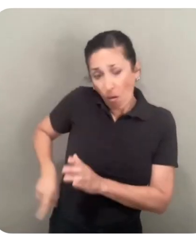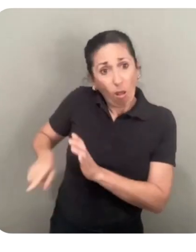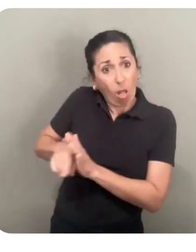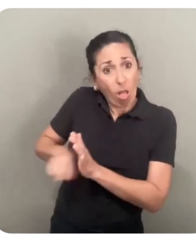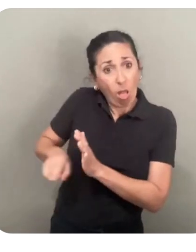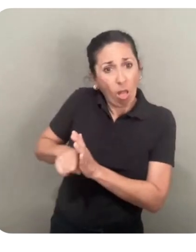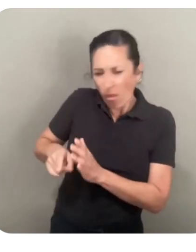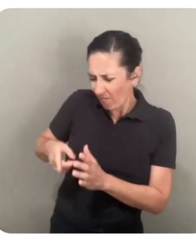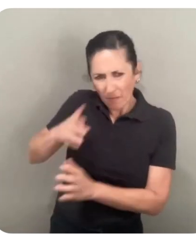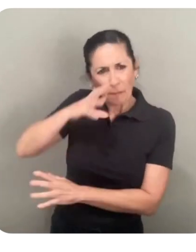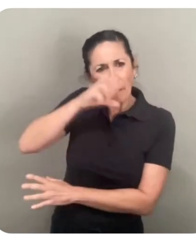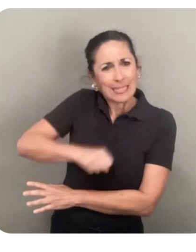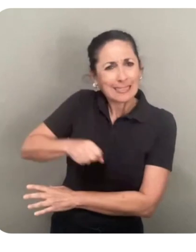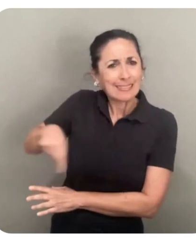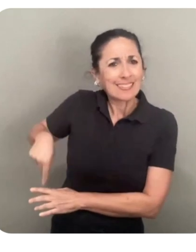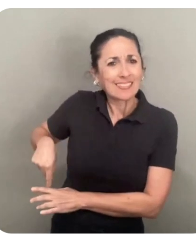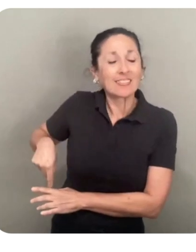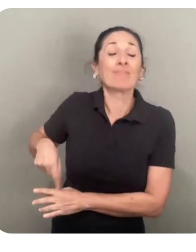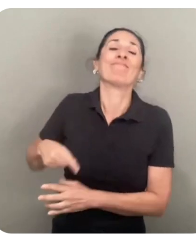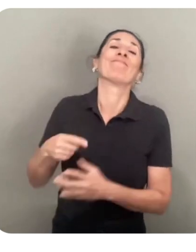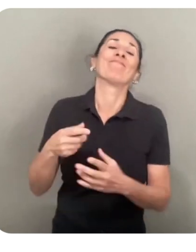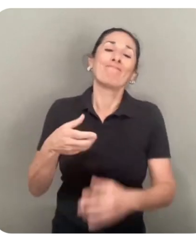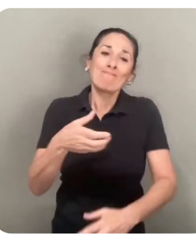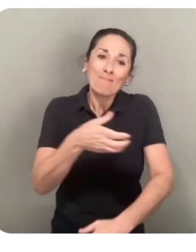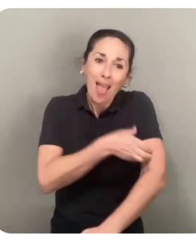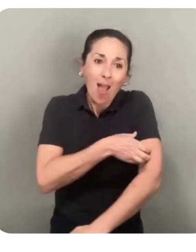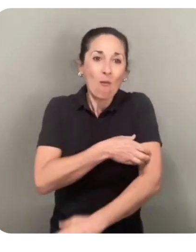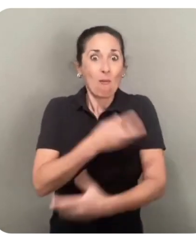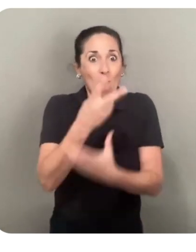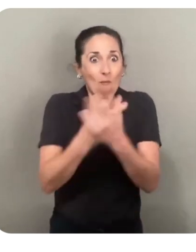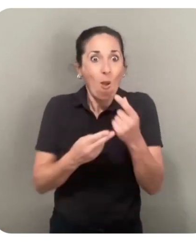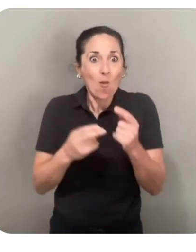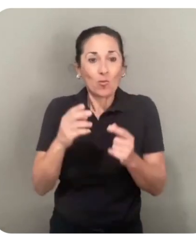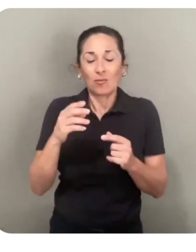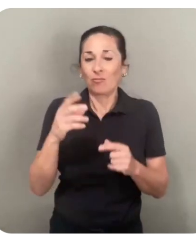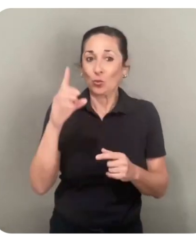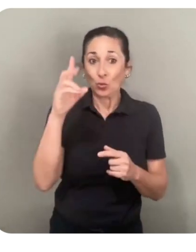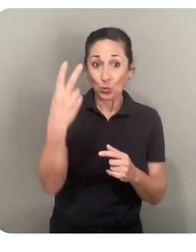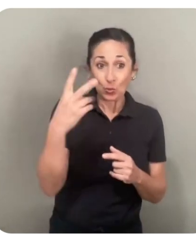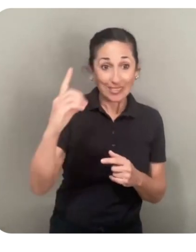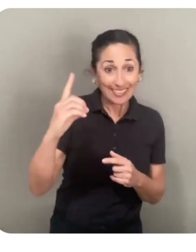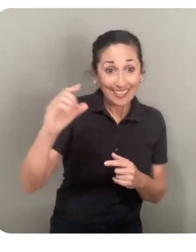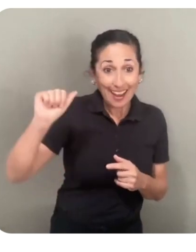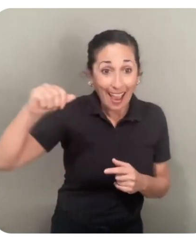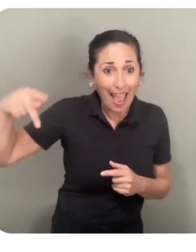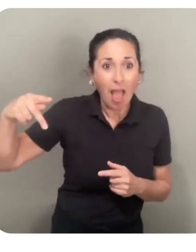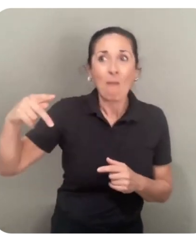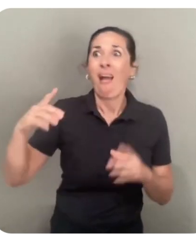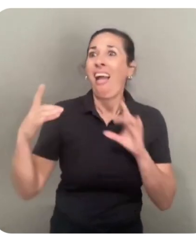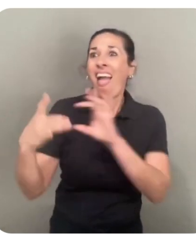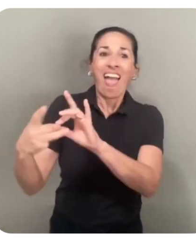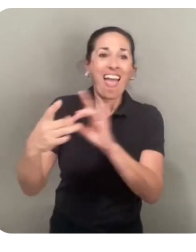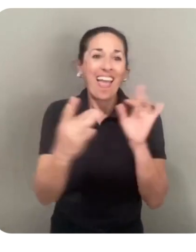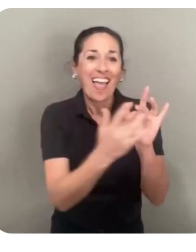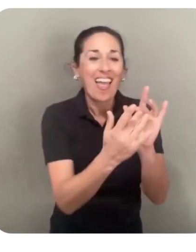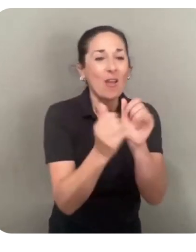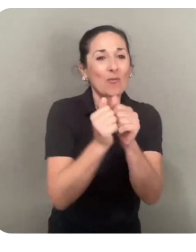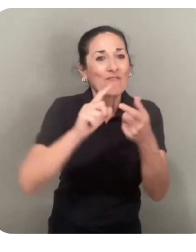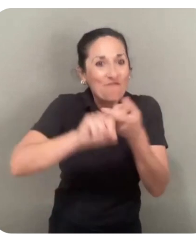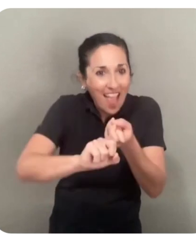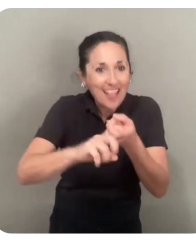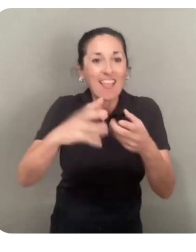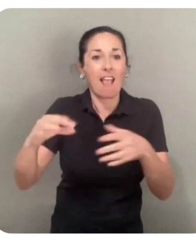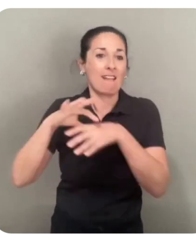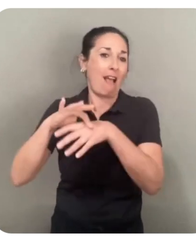phone buzzes in your pocket. It's the power of those 2D apps that help you stay connected with your friends and content. And